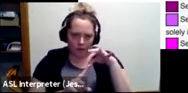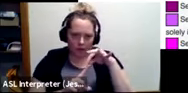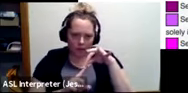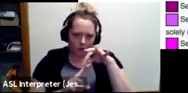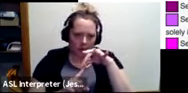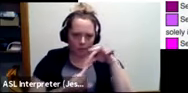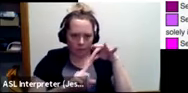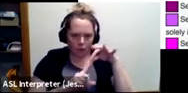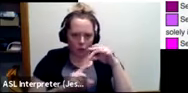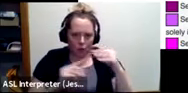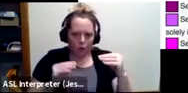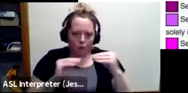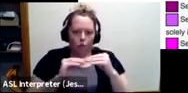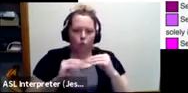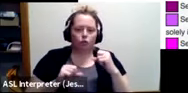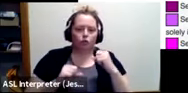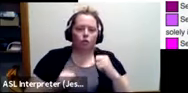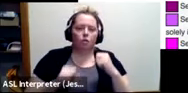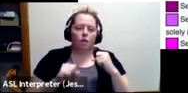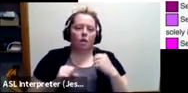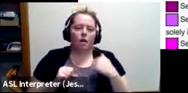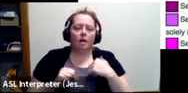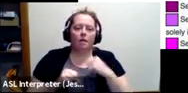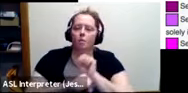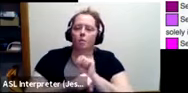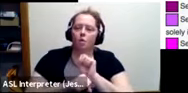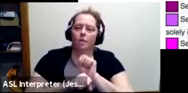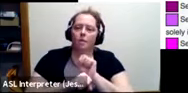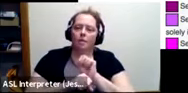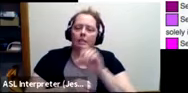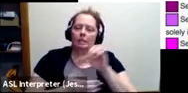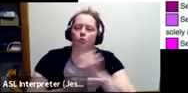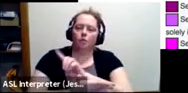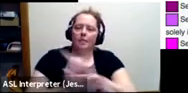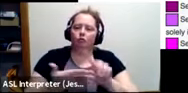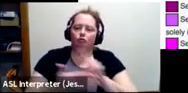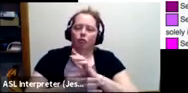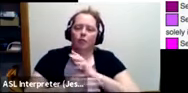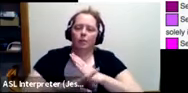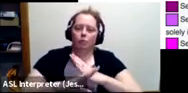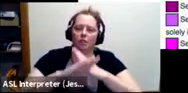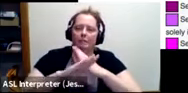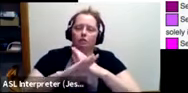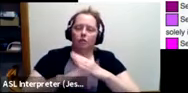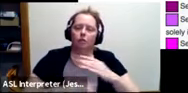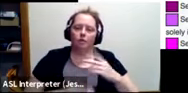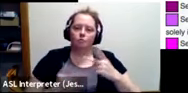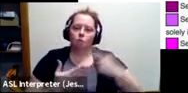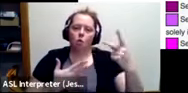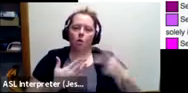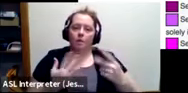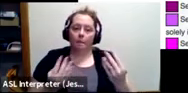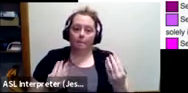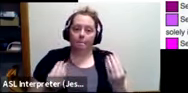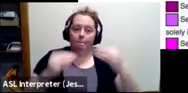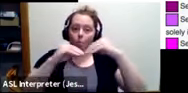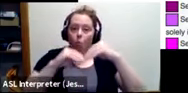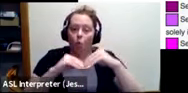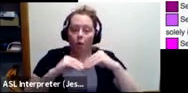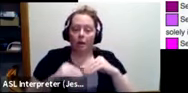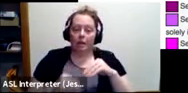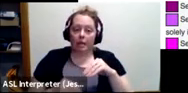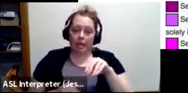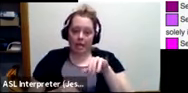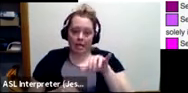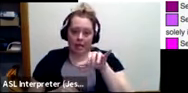strength of their employment discrimination protections. This is due to all of the hard work that